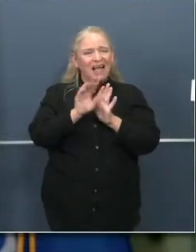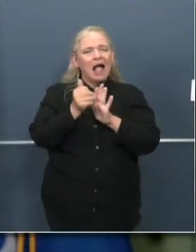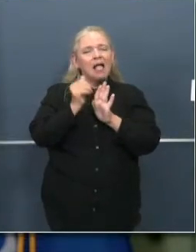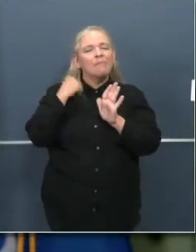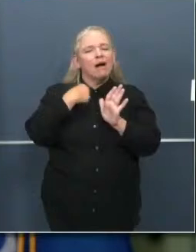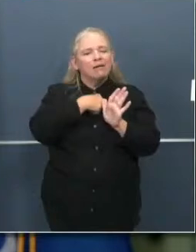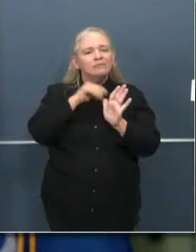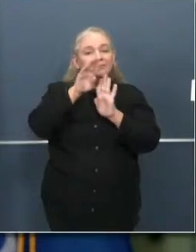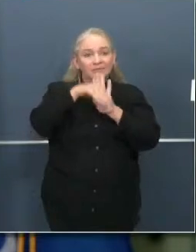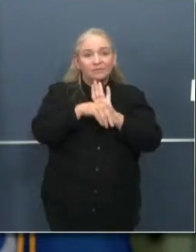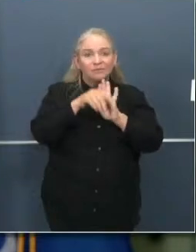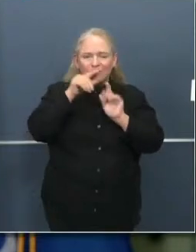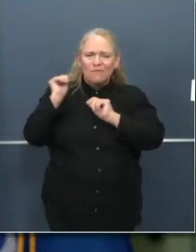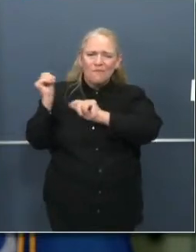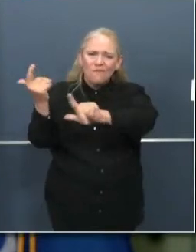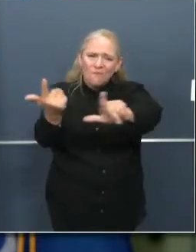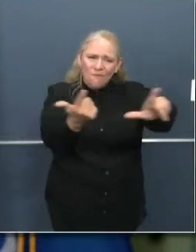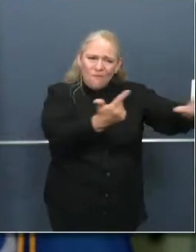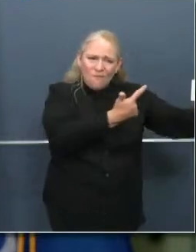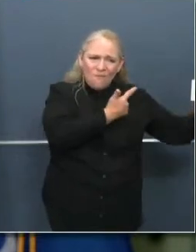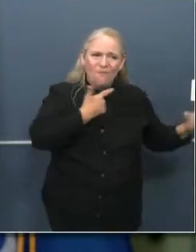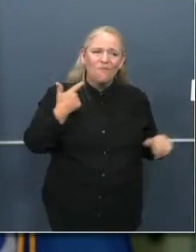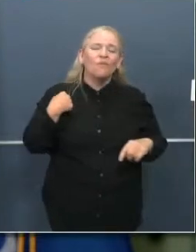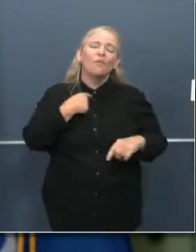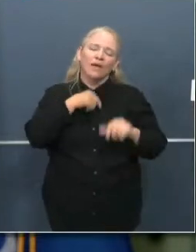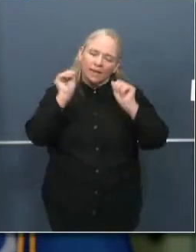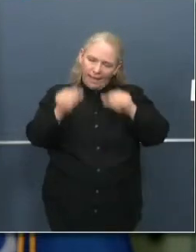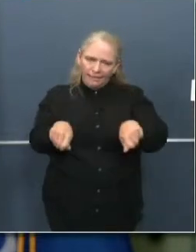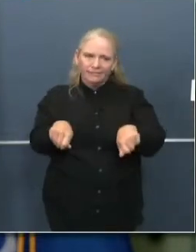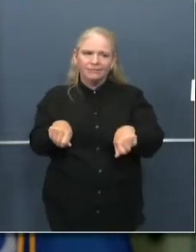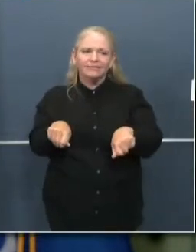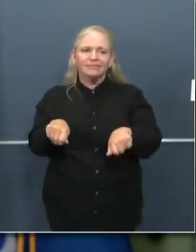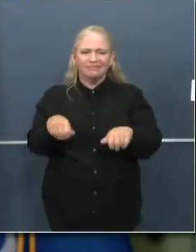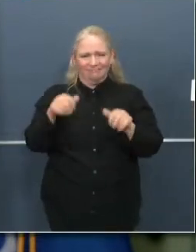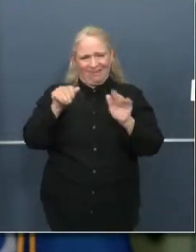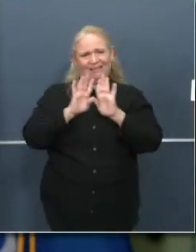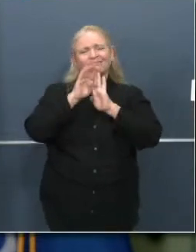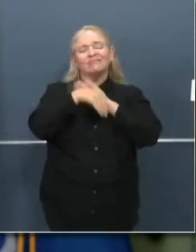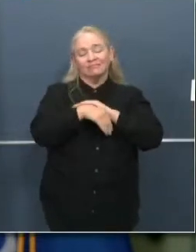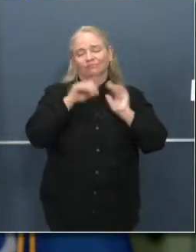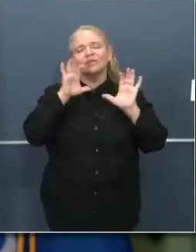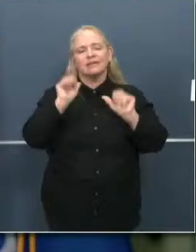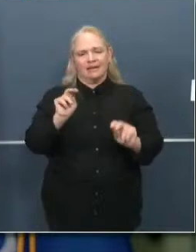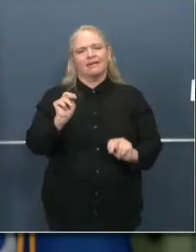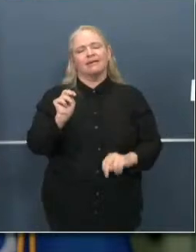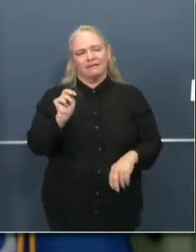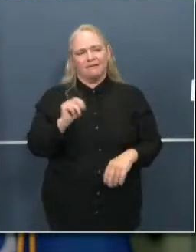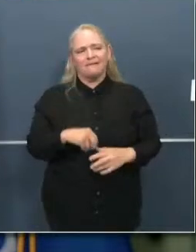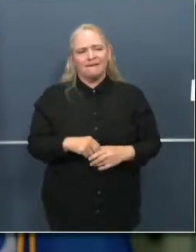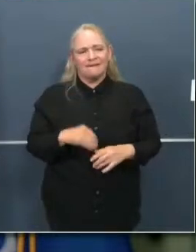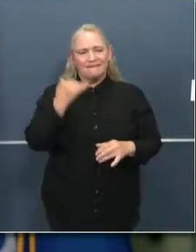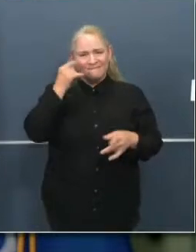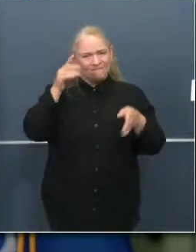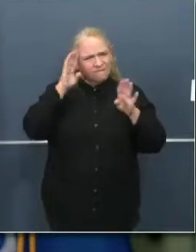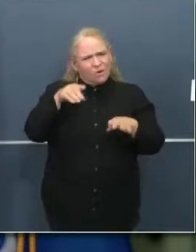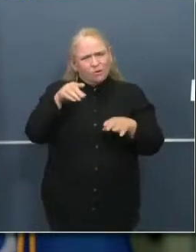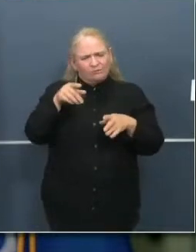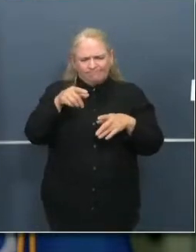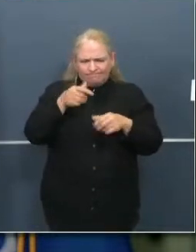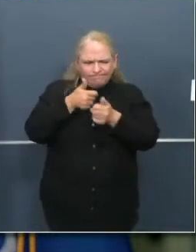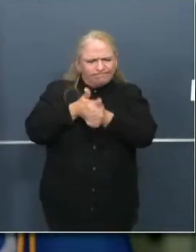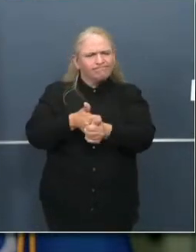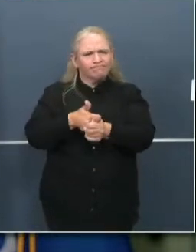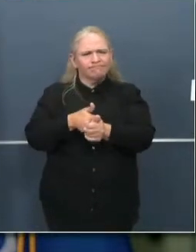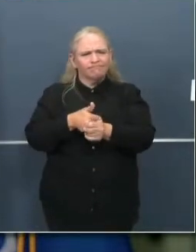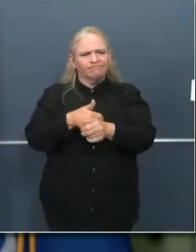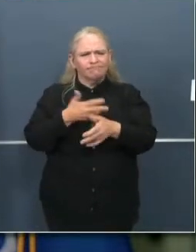targeted focus, more energetic engagement. We'll deal with these hot spots within congregate settings. We'll focus on the